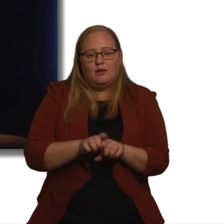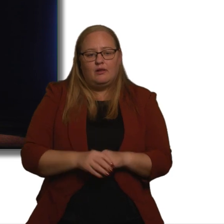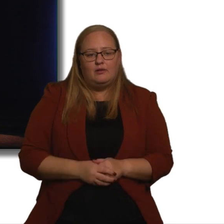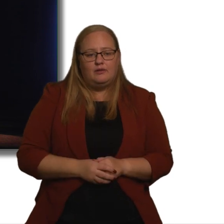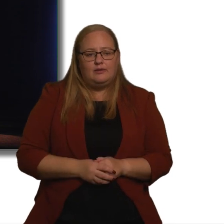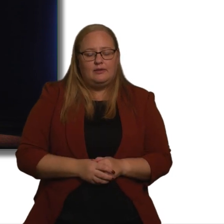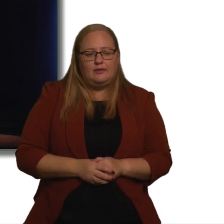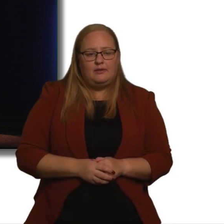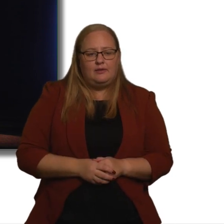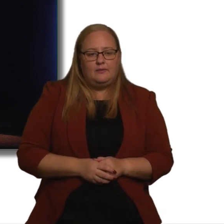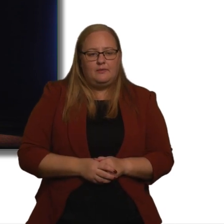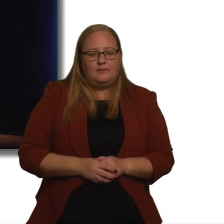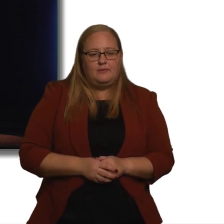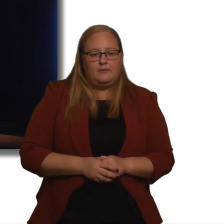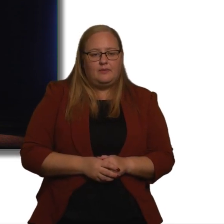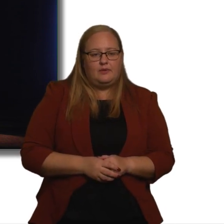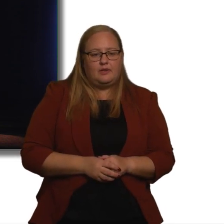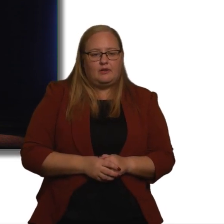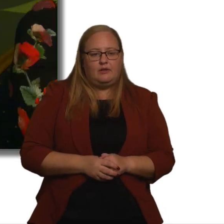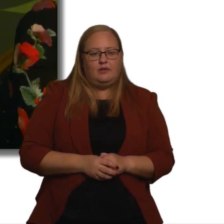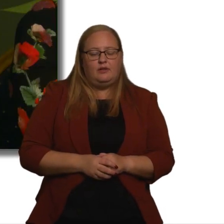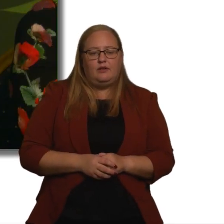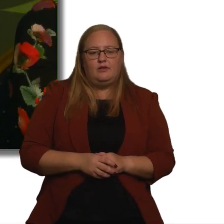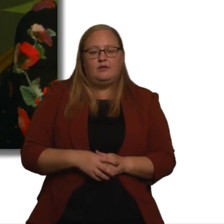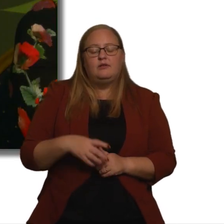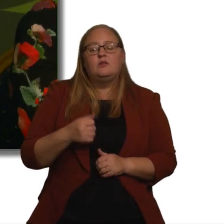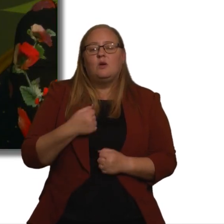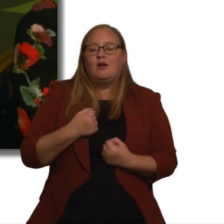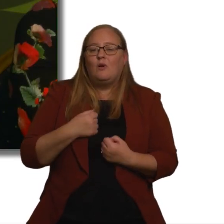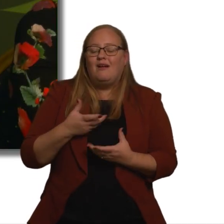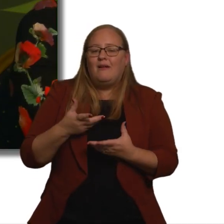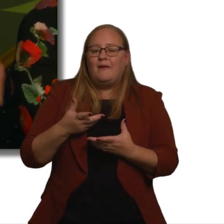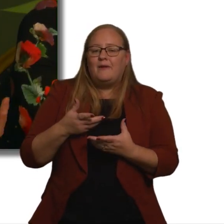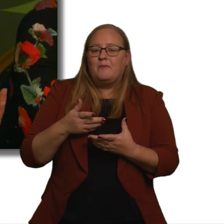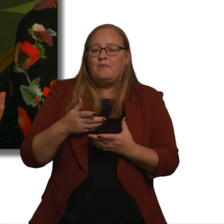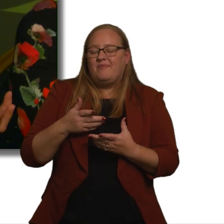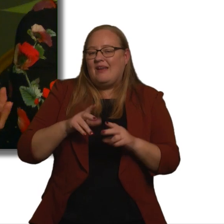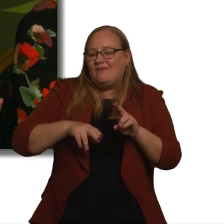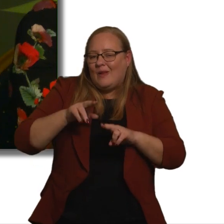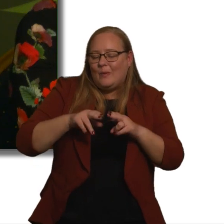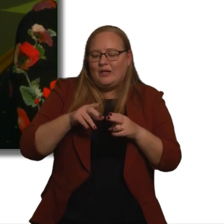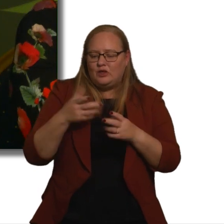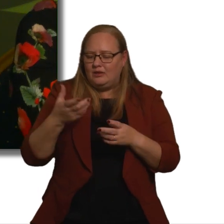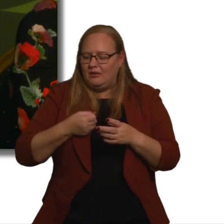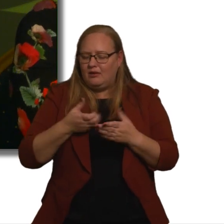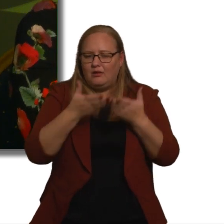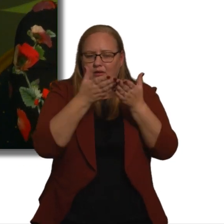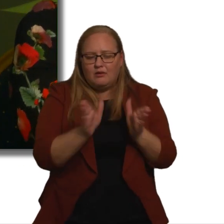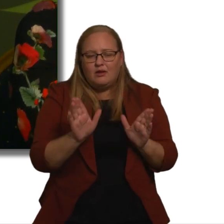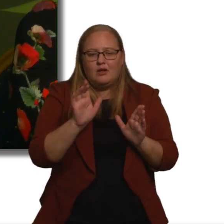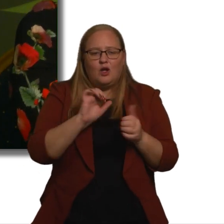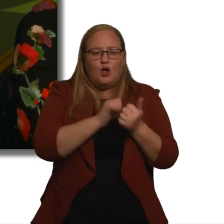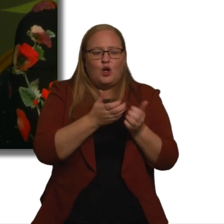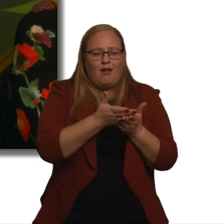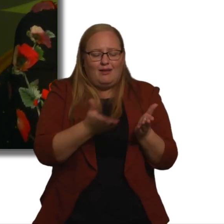And certainly our perspective going into the triennial valuation was around the breadth of all of our colleagues and fairness and